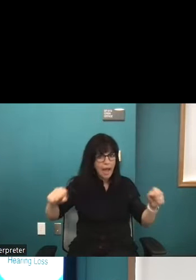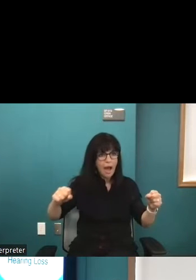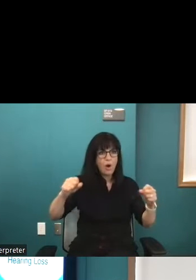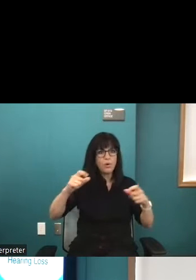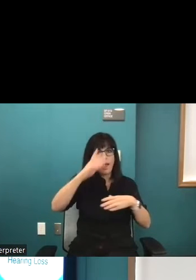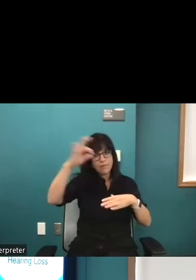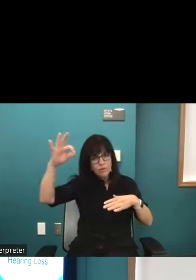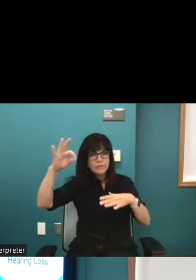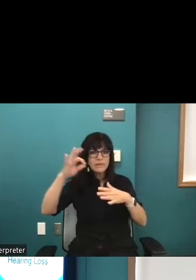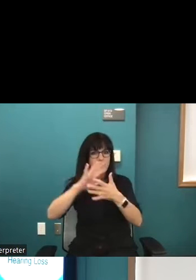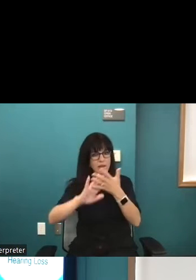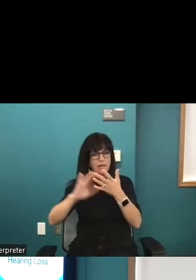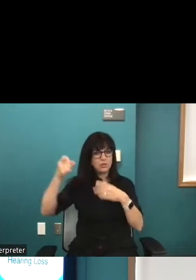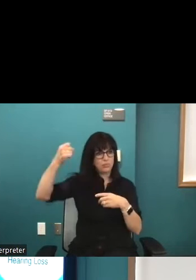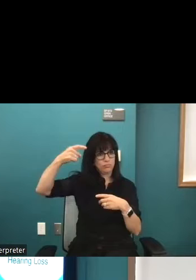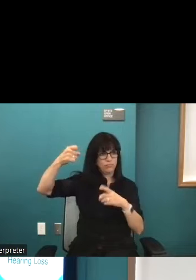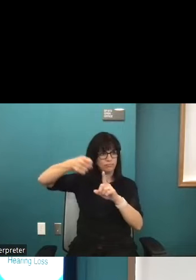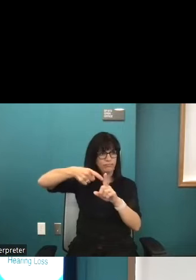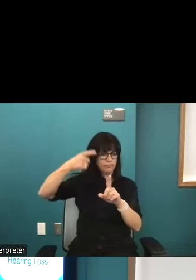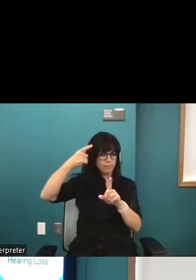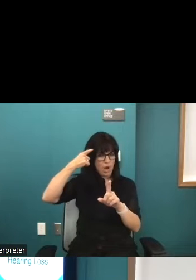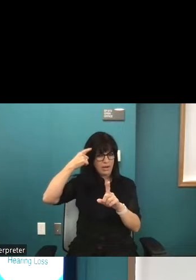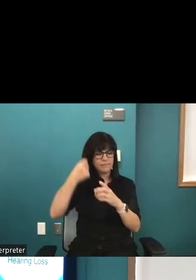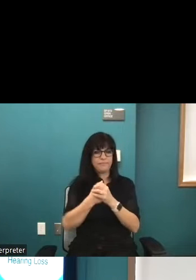nerve and then onto the brain. You can click now.